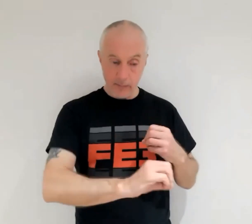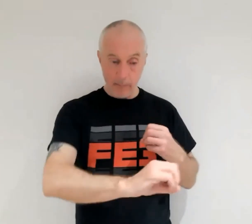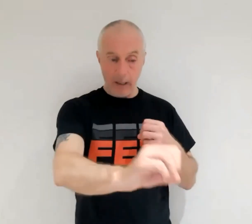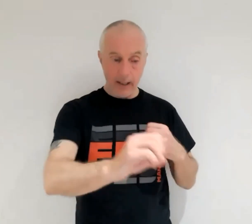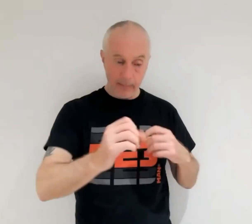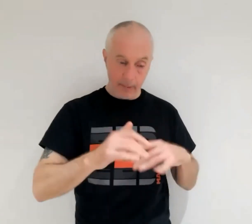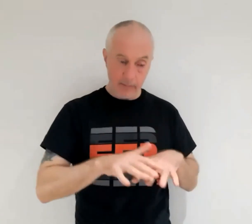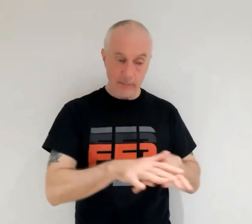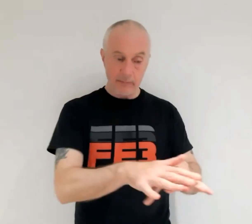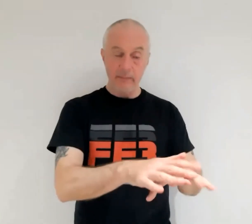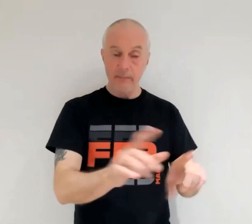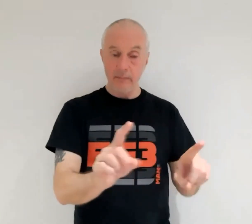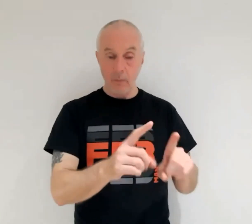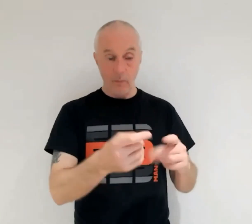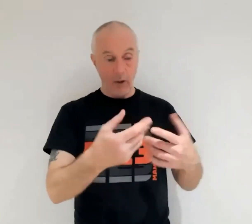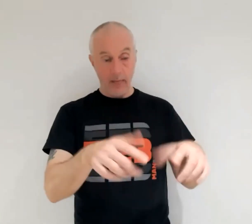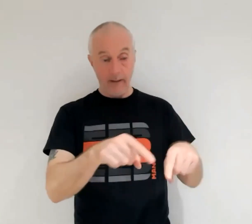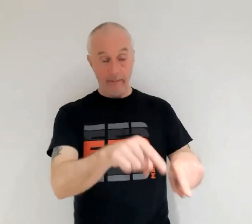So